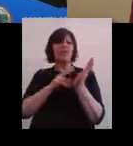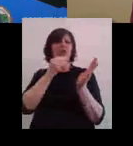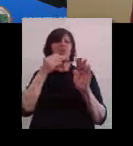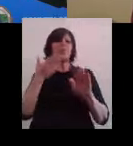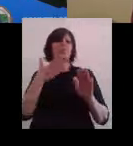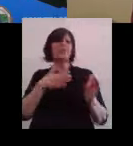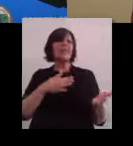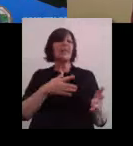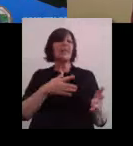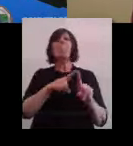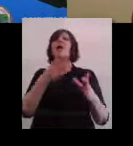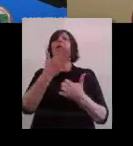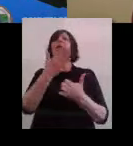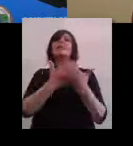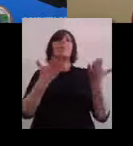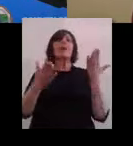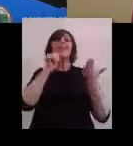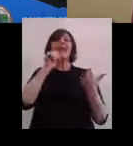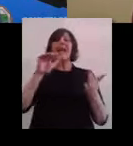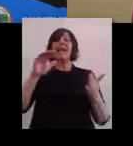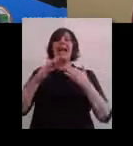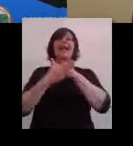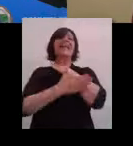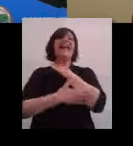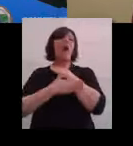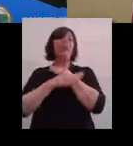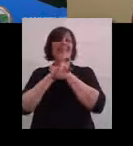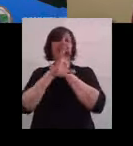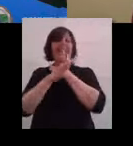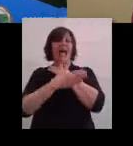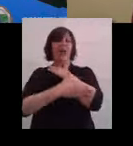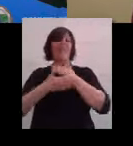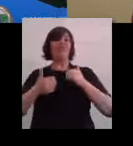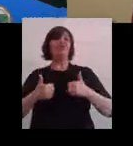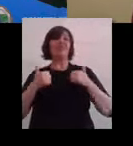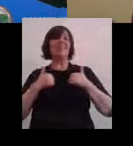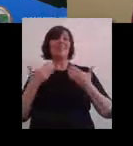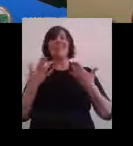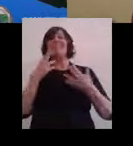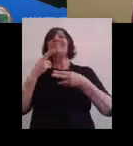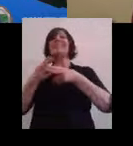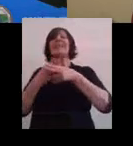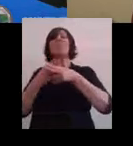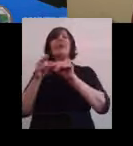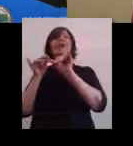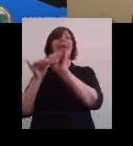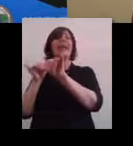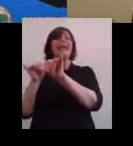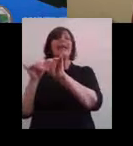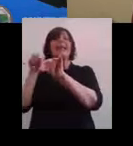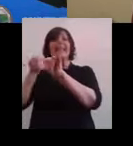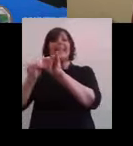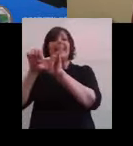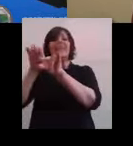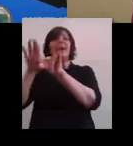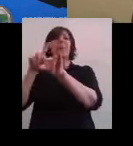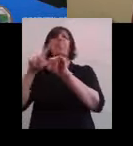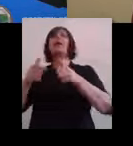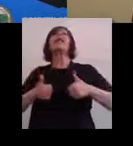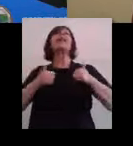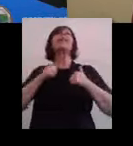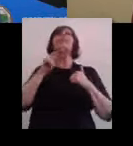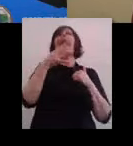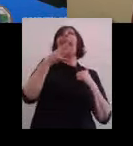county resident. They may be someone who's temporarily at a nursing home, but may have been a resident of Niagara County or Wyoming County,